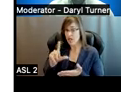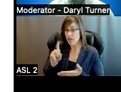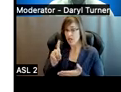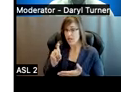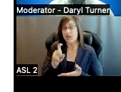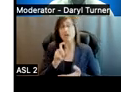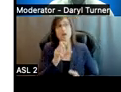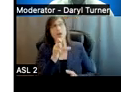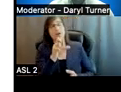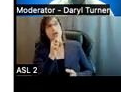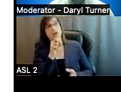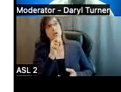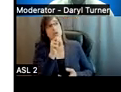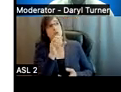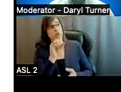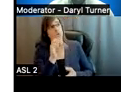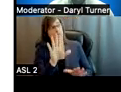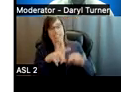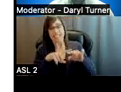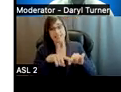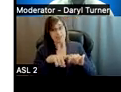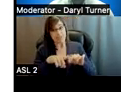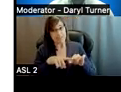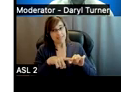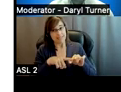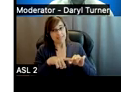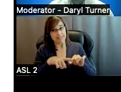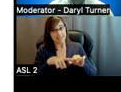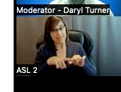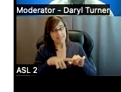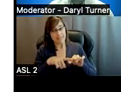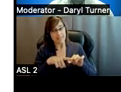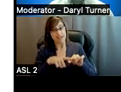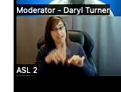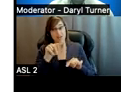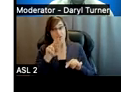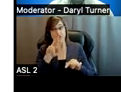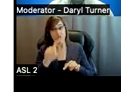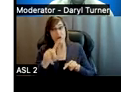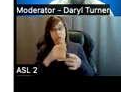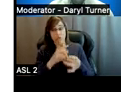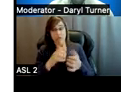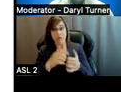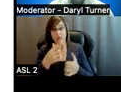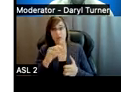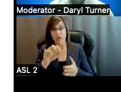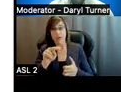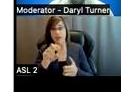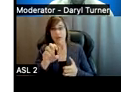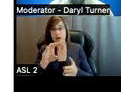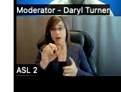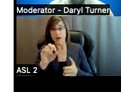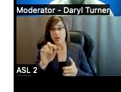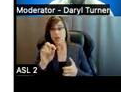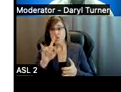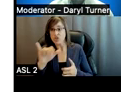So it depends. Is it a trial related with gynecological disease, or is